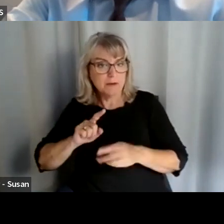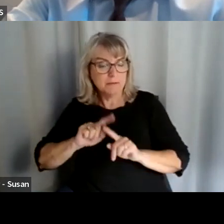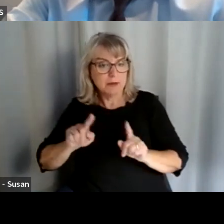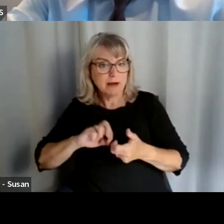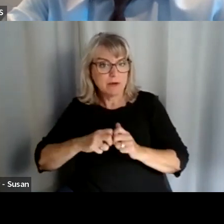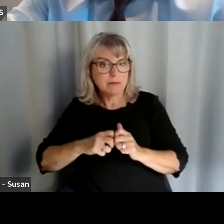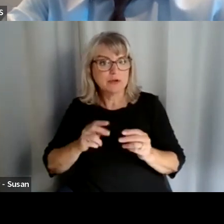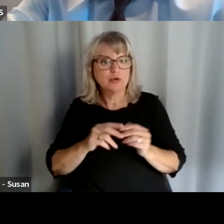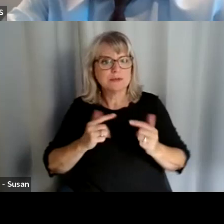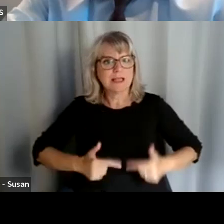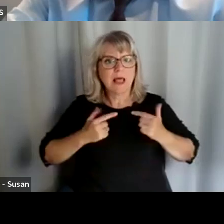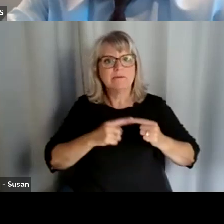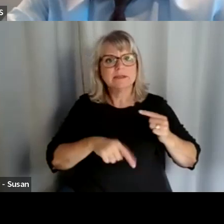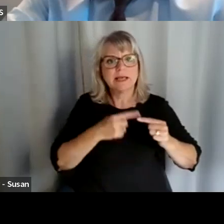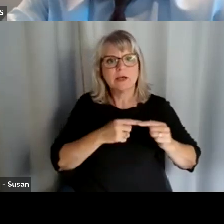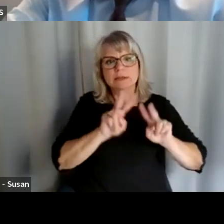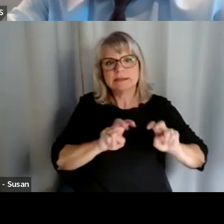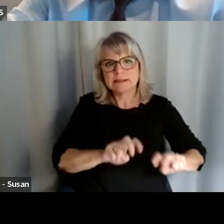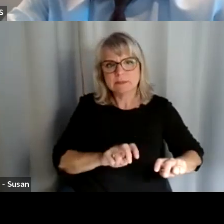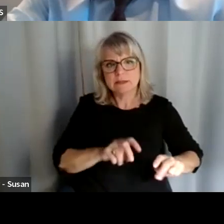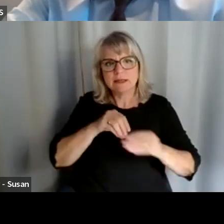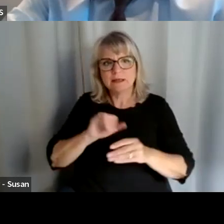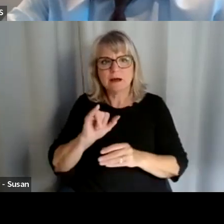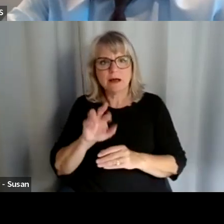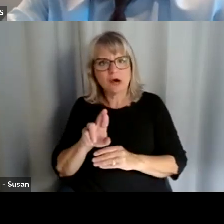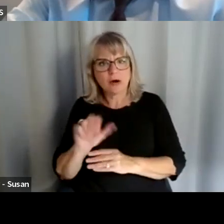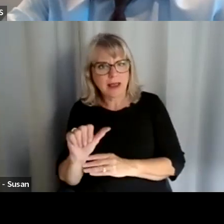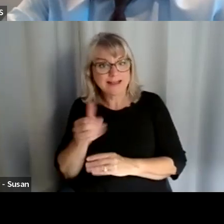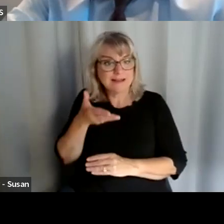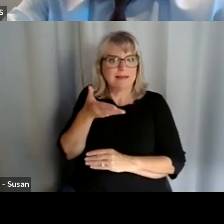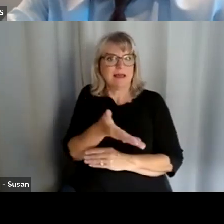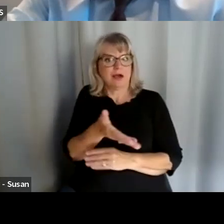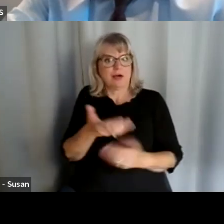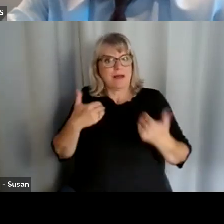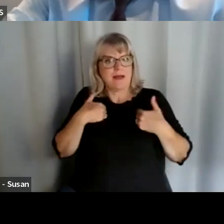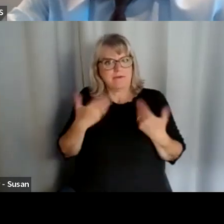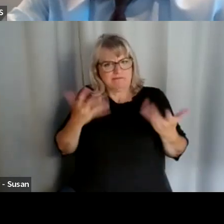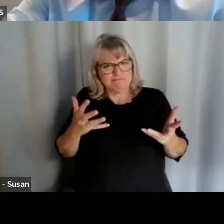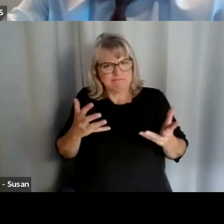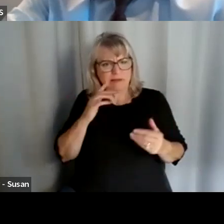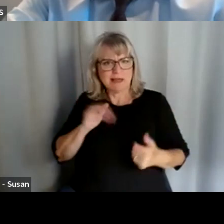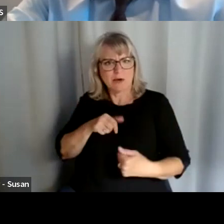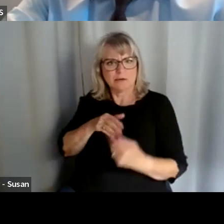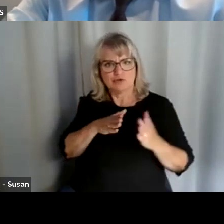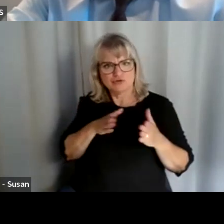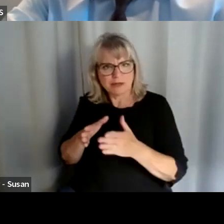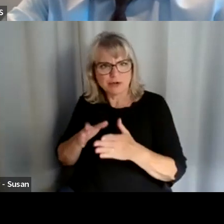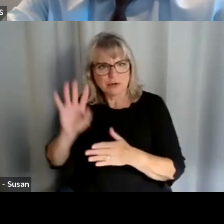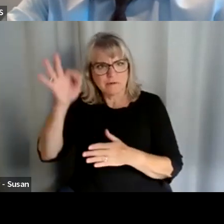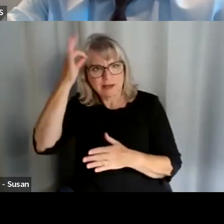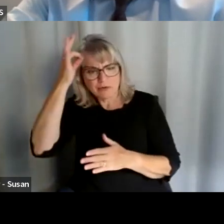life cycle assessment. It is in IRA. It's there, and this is the direction we're moving in. Our federal bike